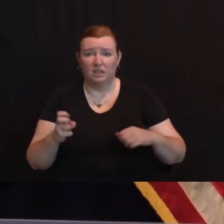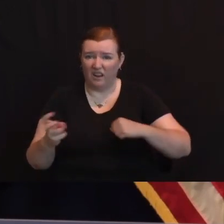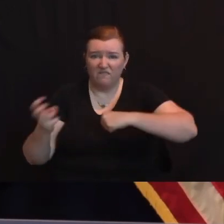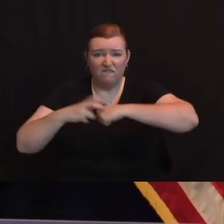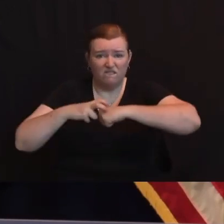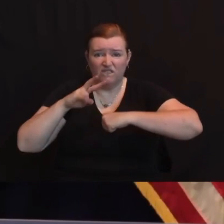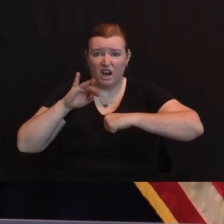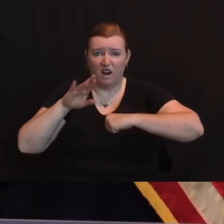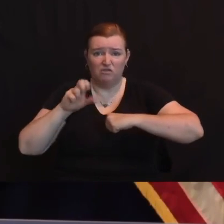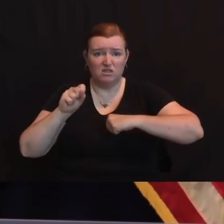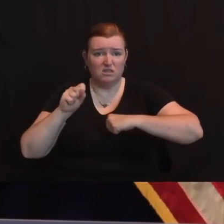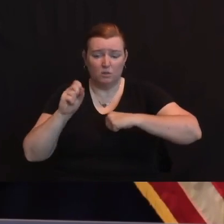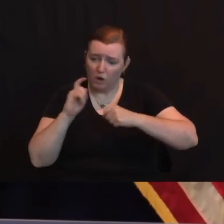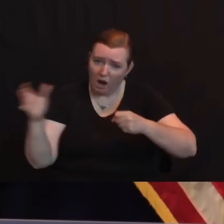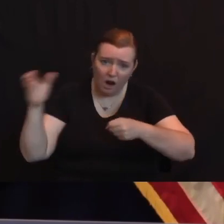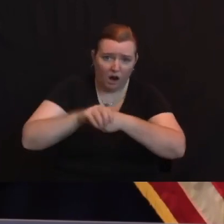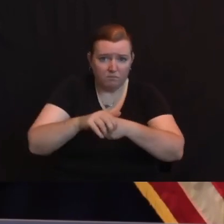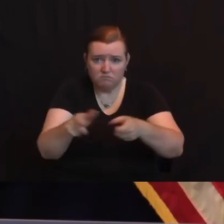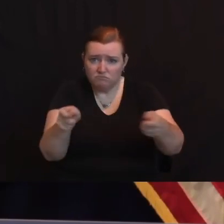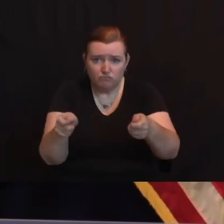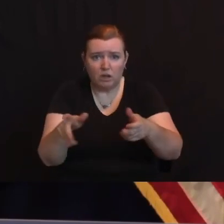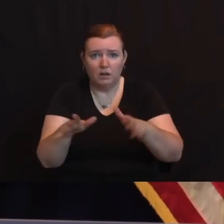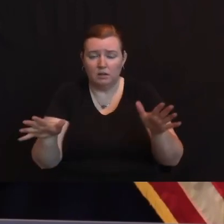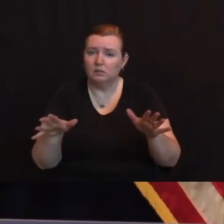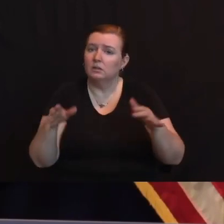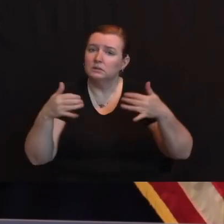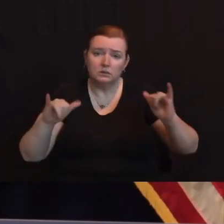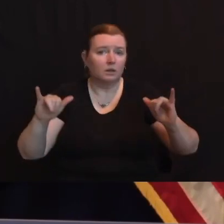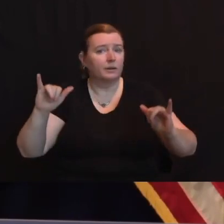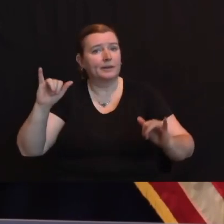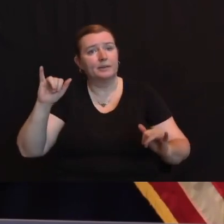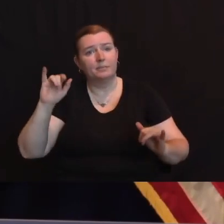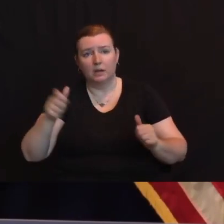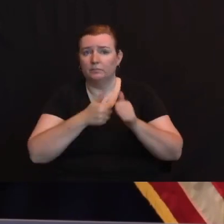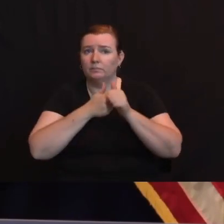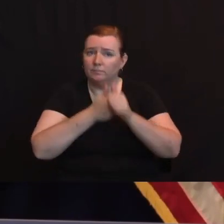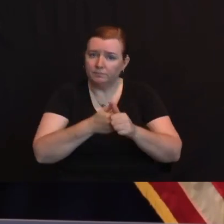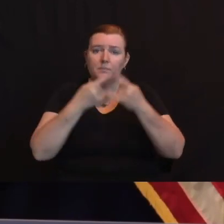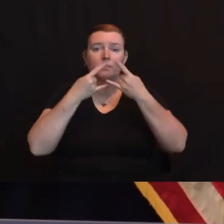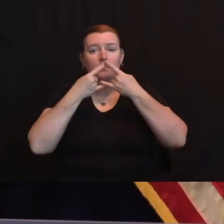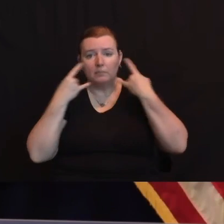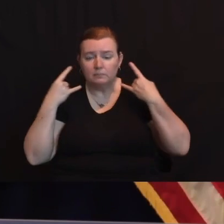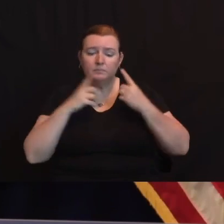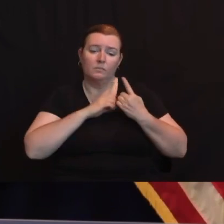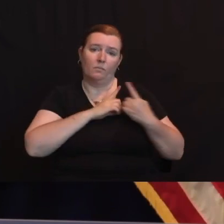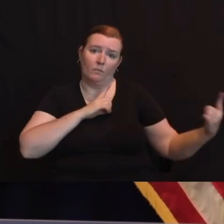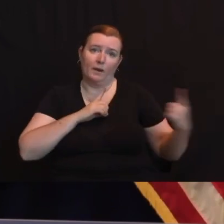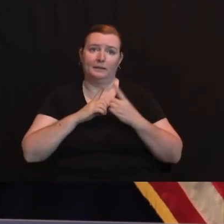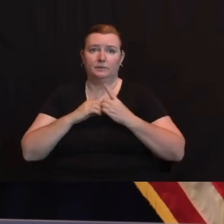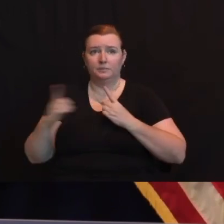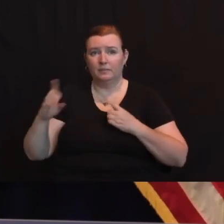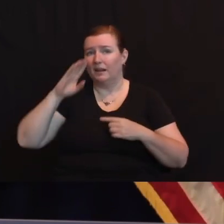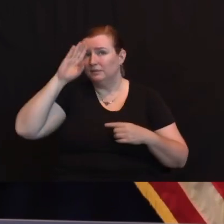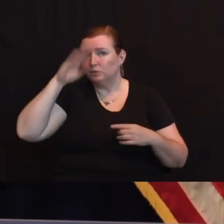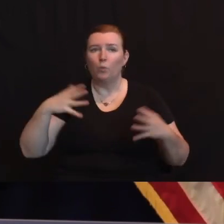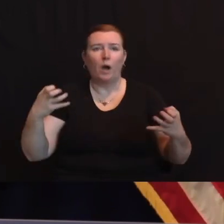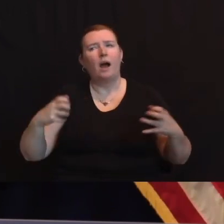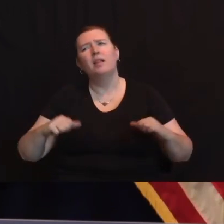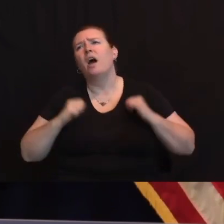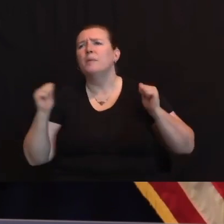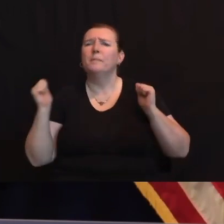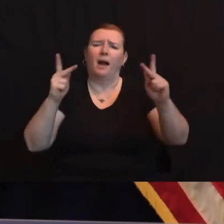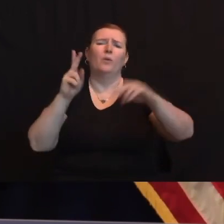need residents to continue to adhere to preventive measures. I know we all want life to return to normal, but